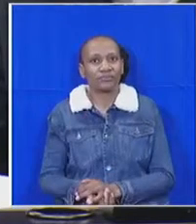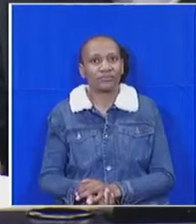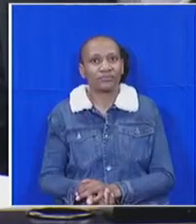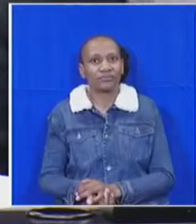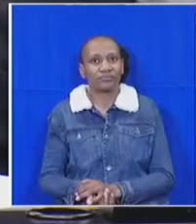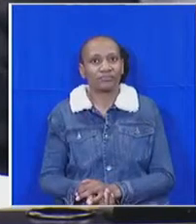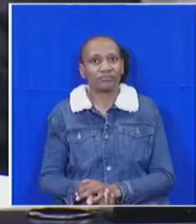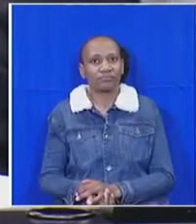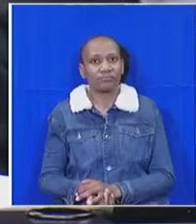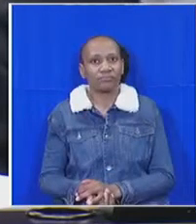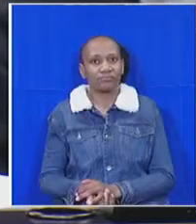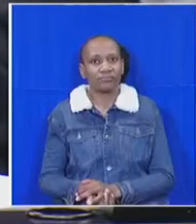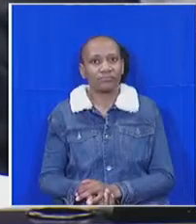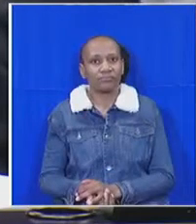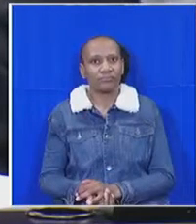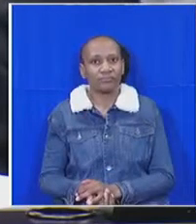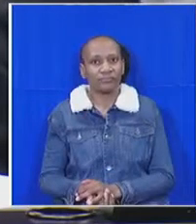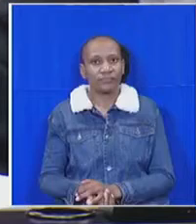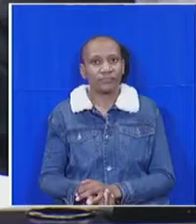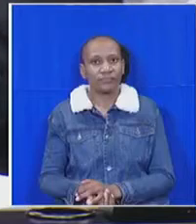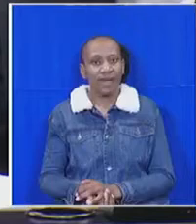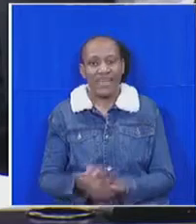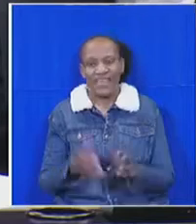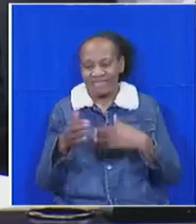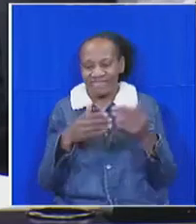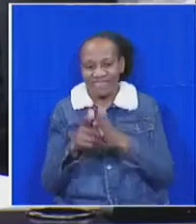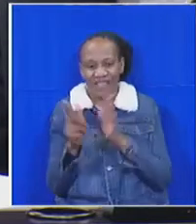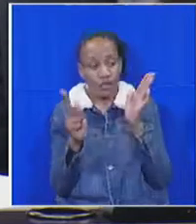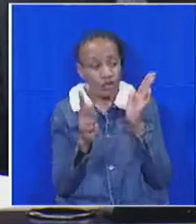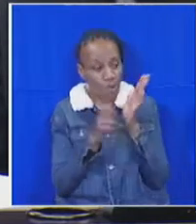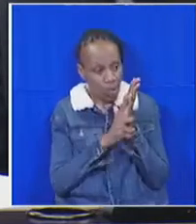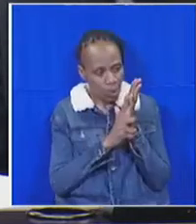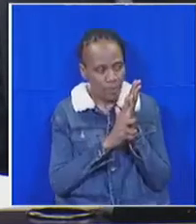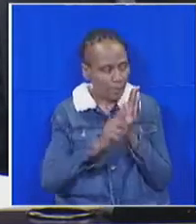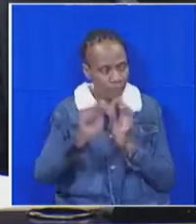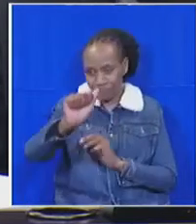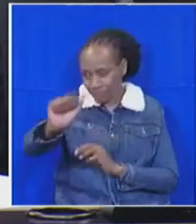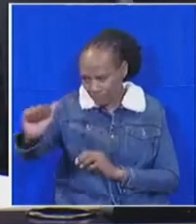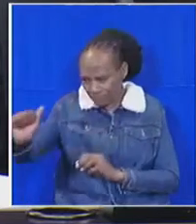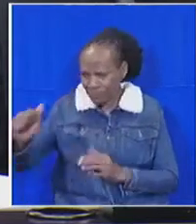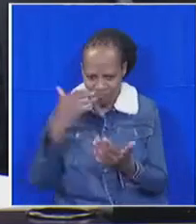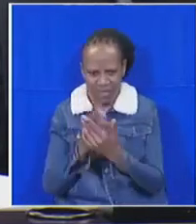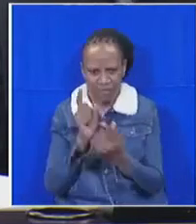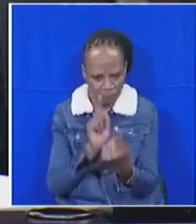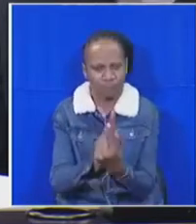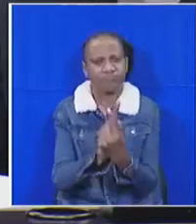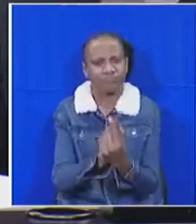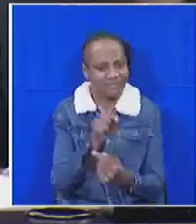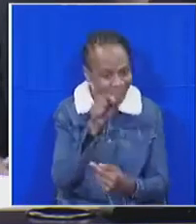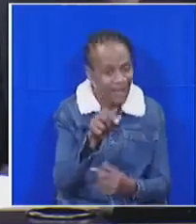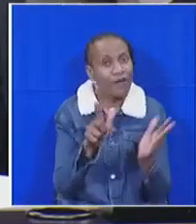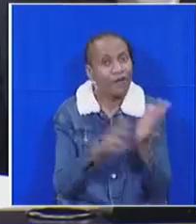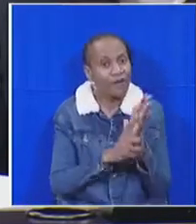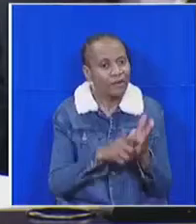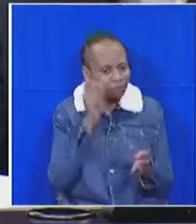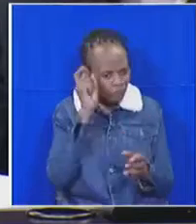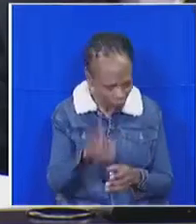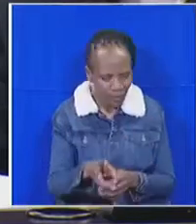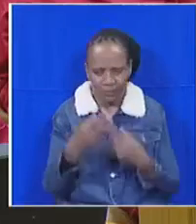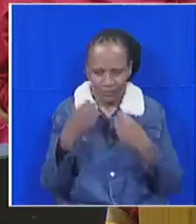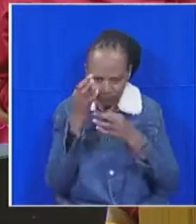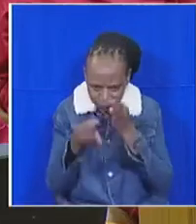can go to any learned lawyer from your side. Any learned lawyer will tell you that